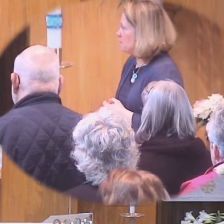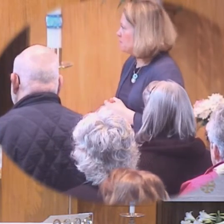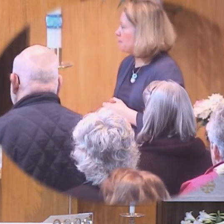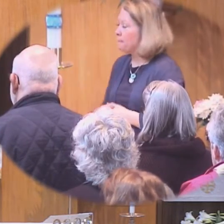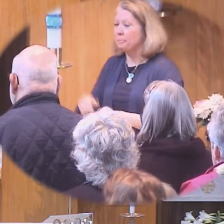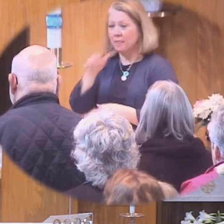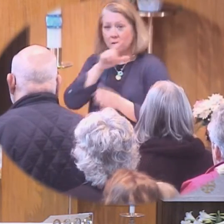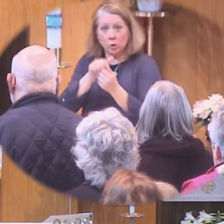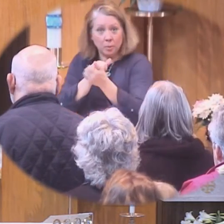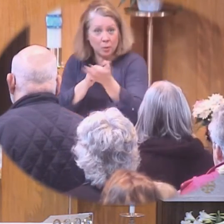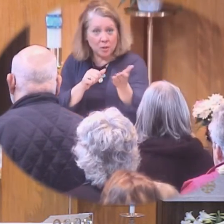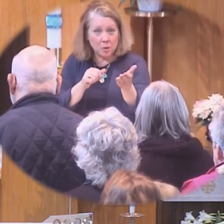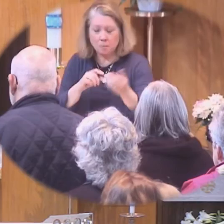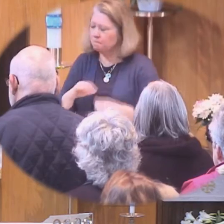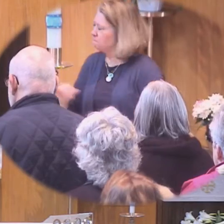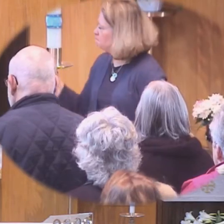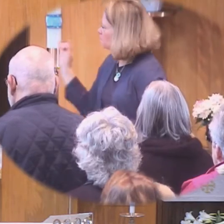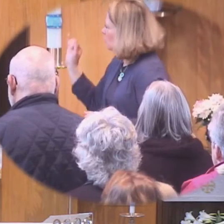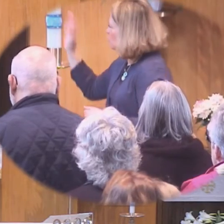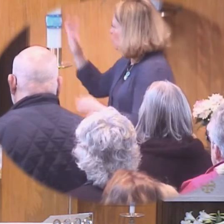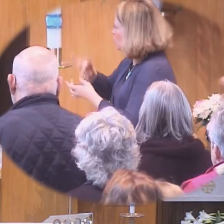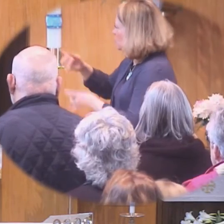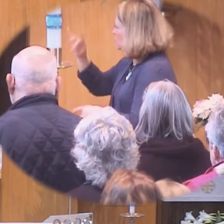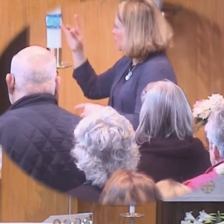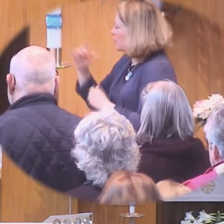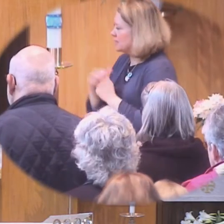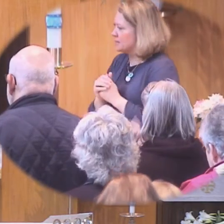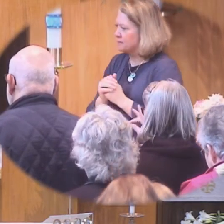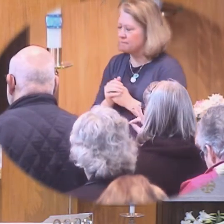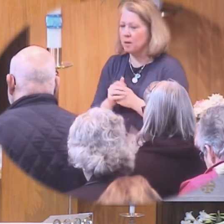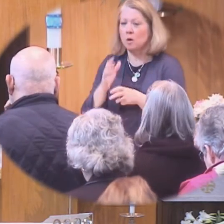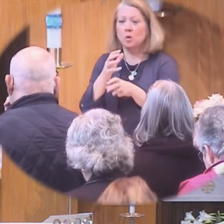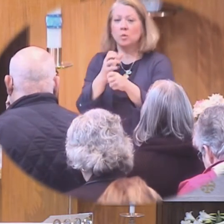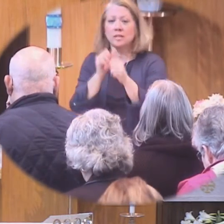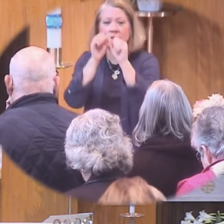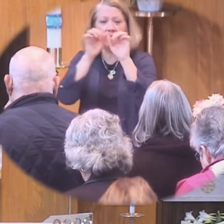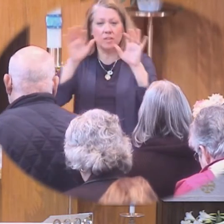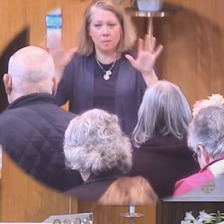The Lord be with you. Bow down for the blessing.